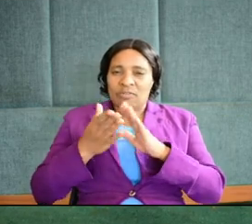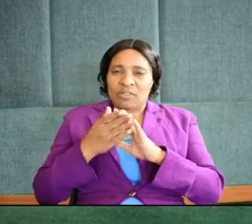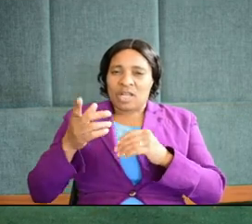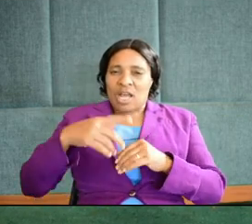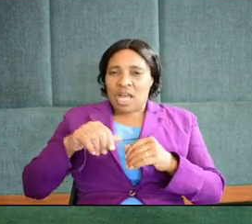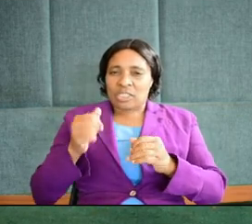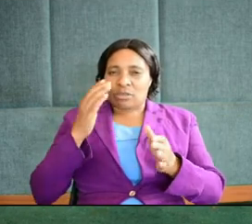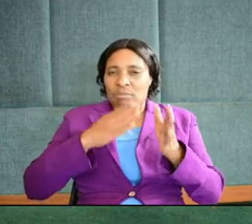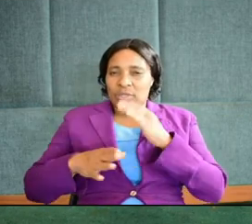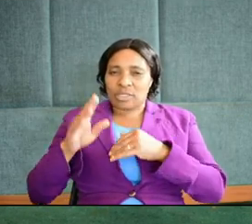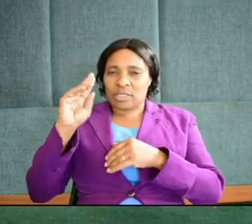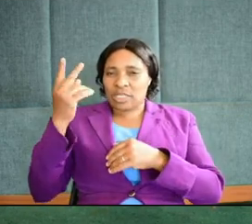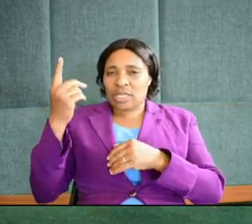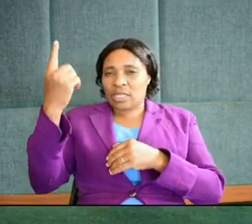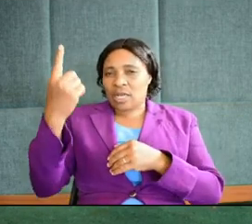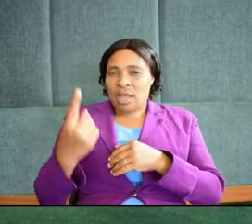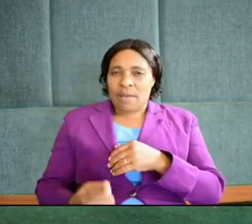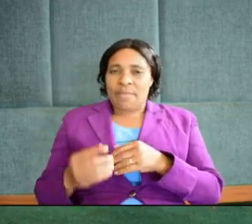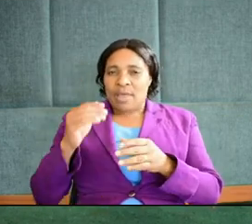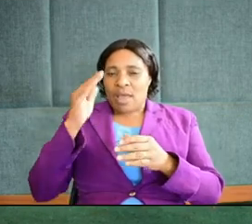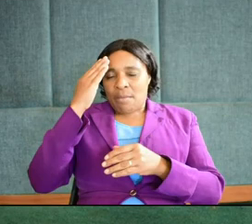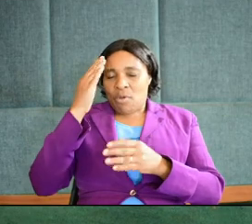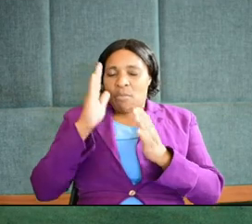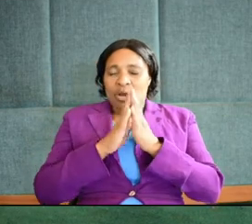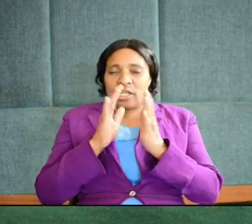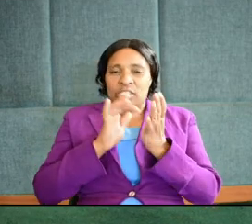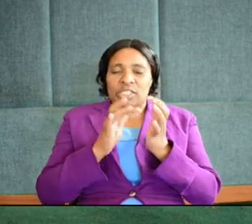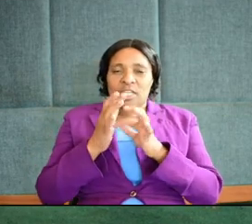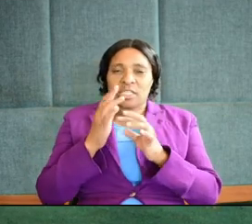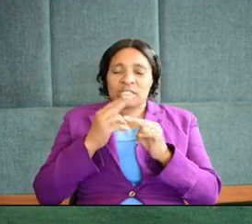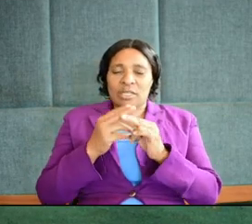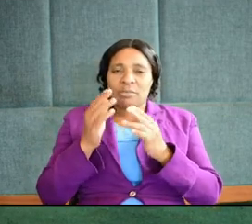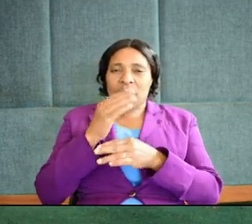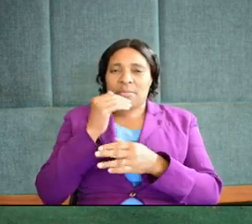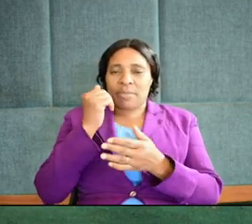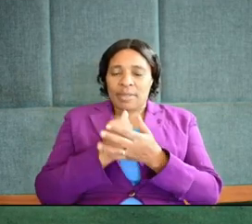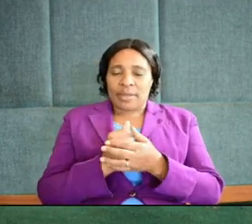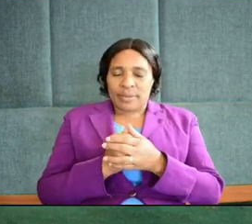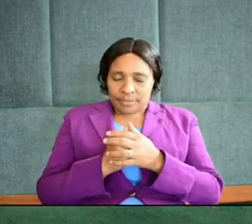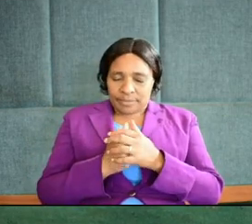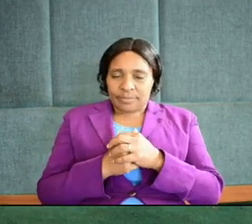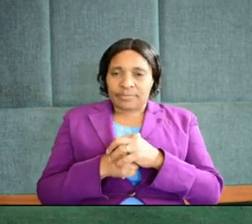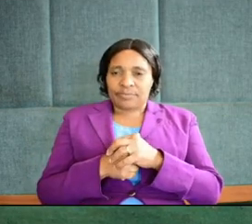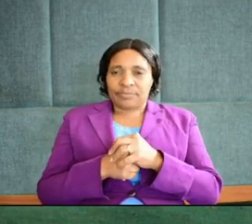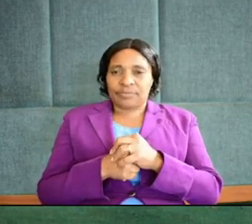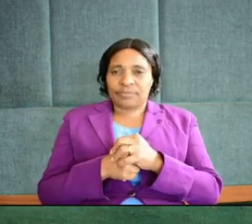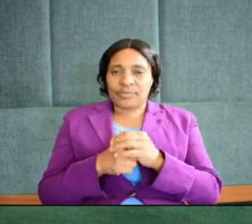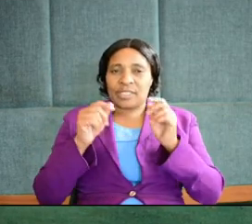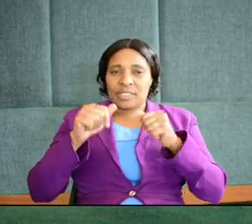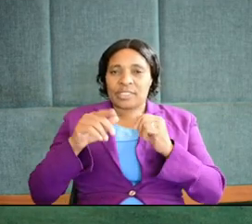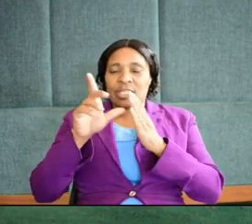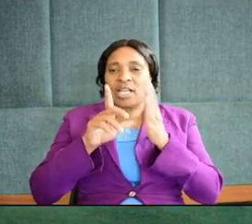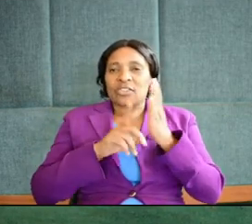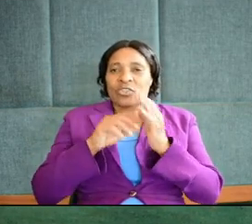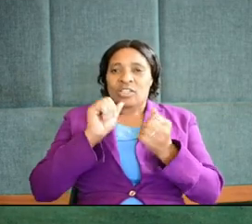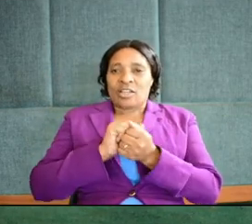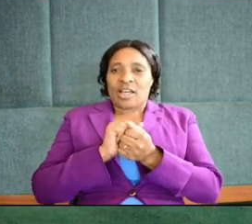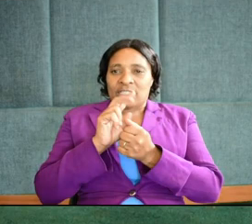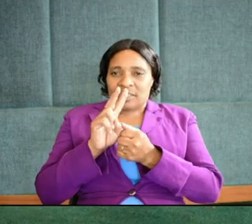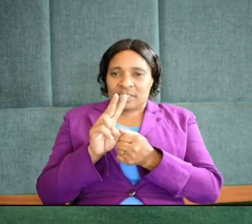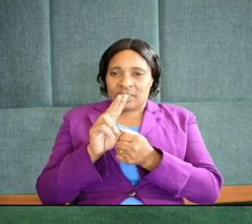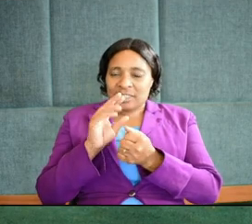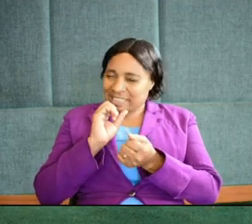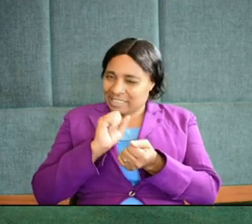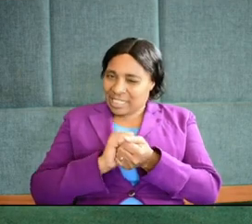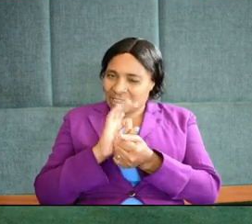we prepare for your second coming. This is our humble prayer in Jesus' name. Amen. Amen. Amen. This is lesson 13,